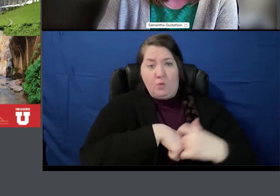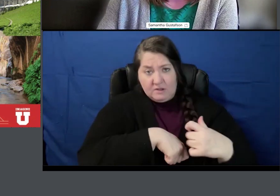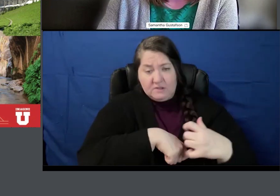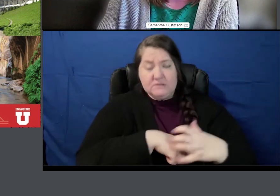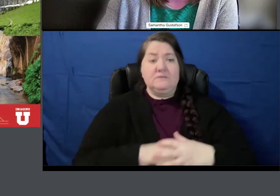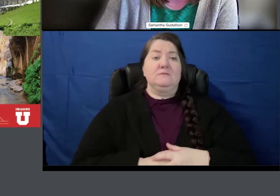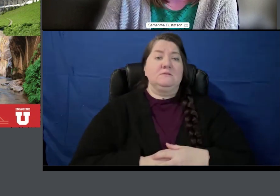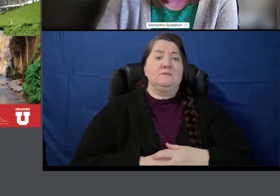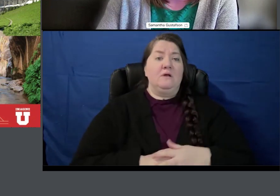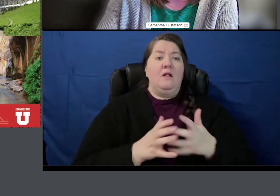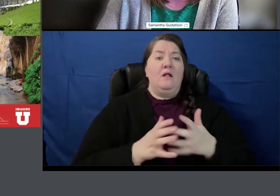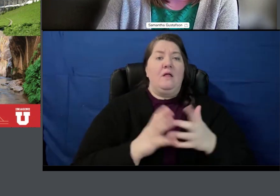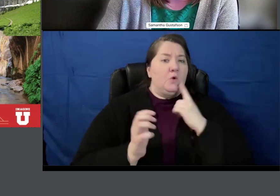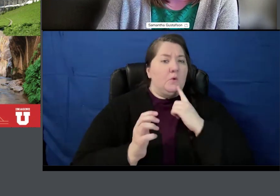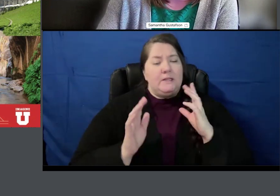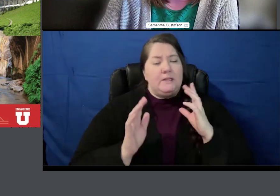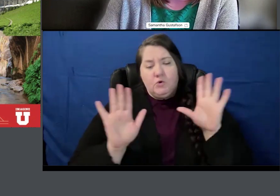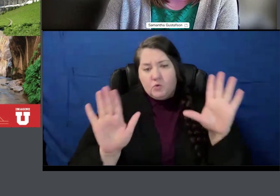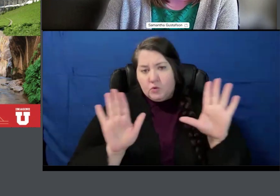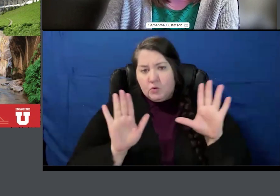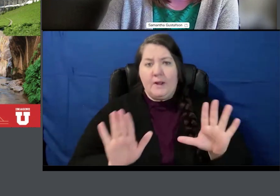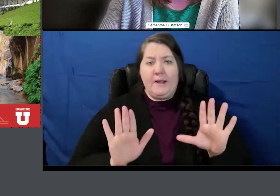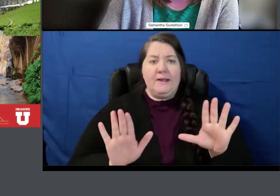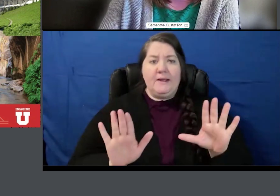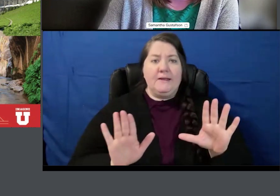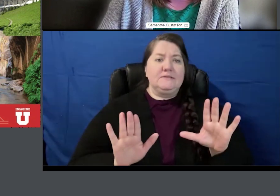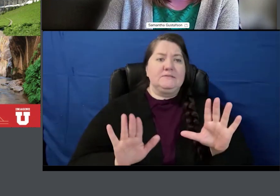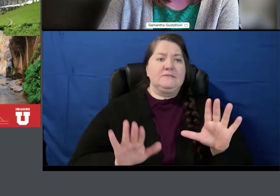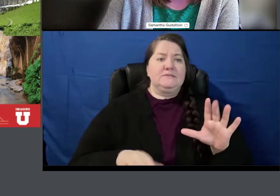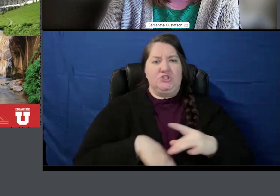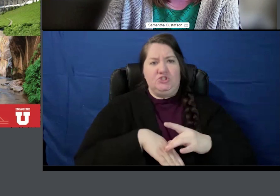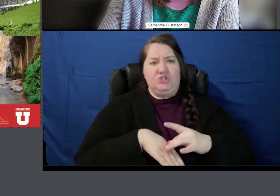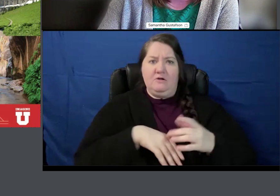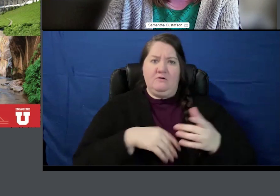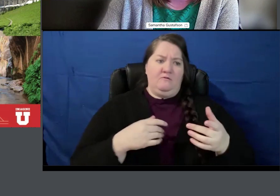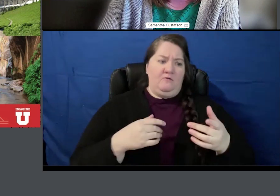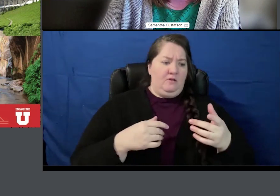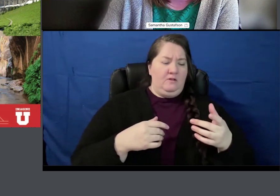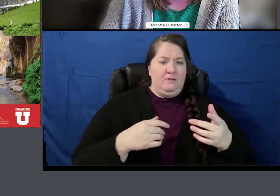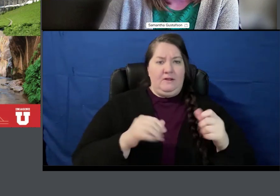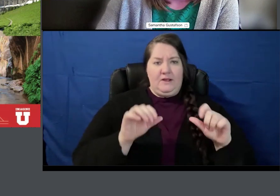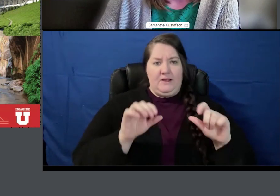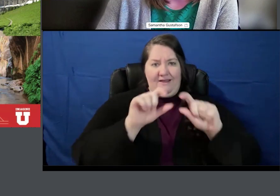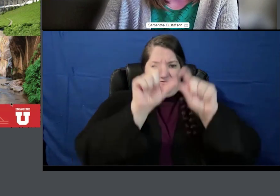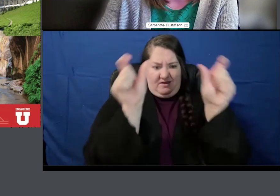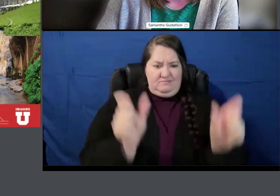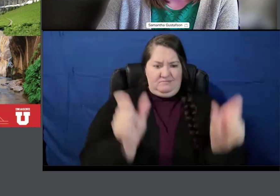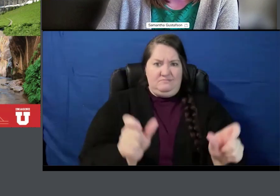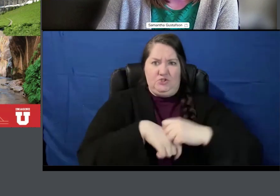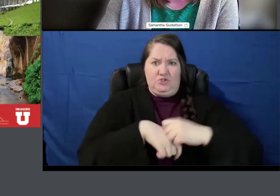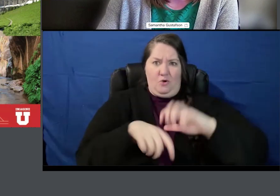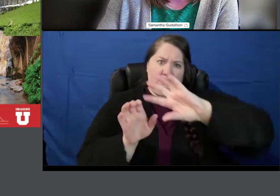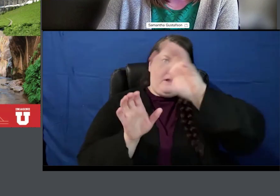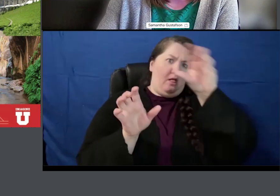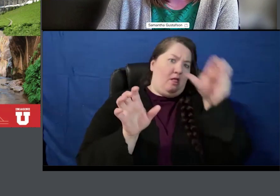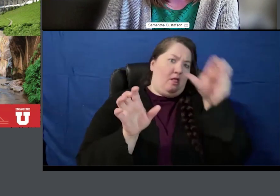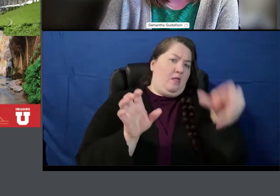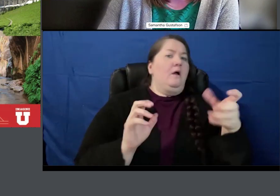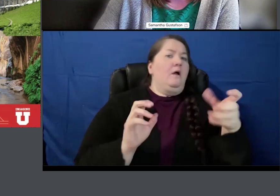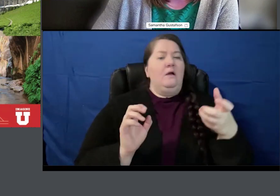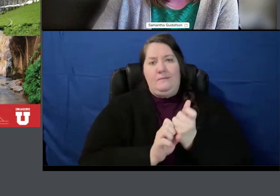with a lot of really great geological features like Arches National Park here, and then several